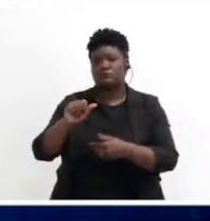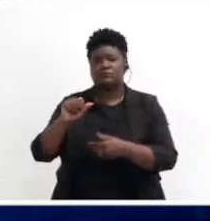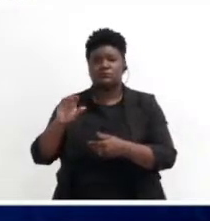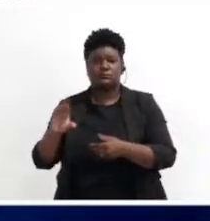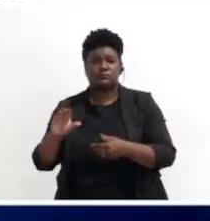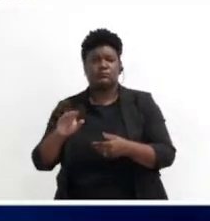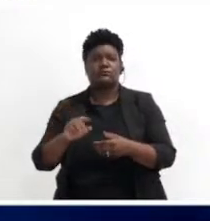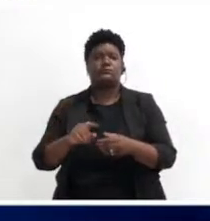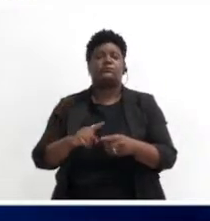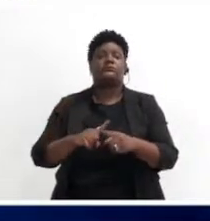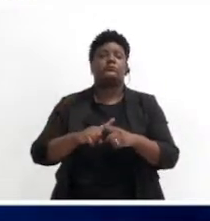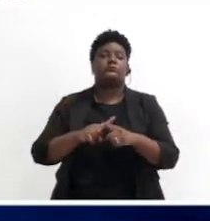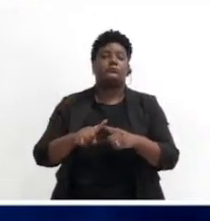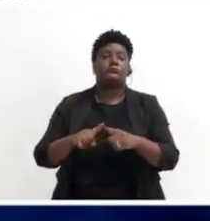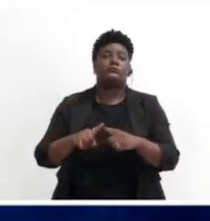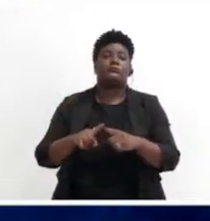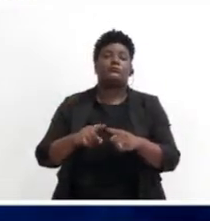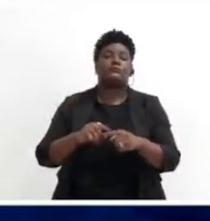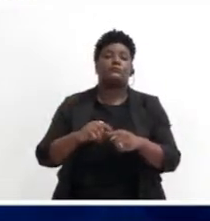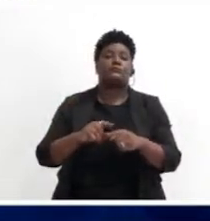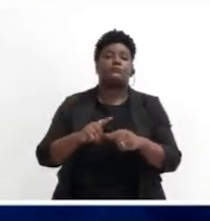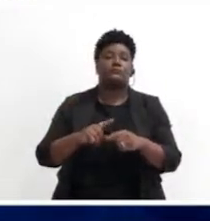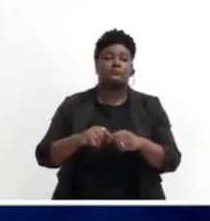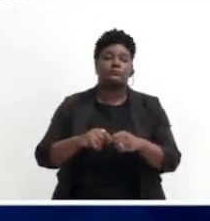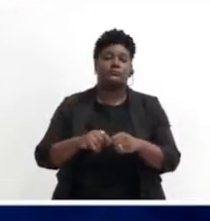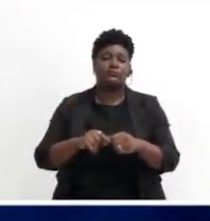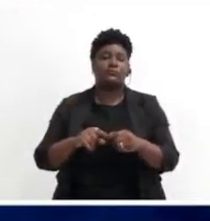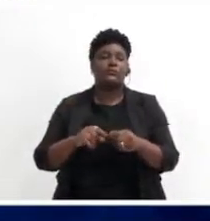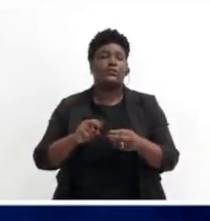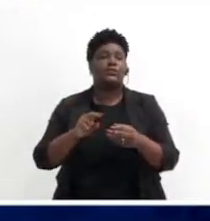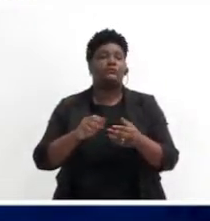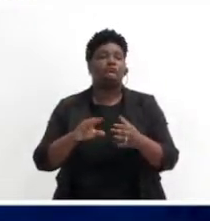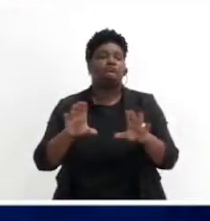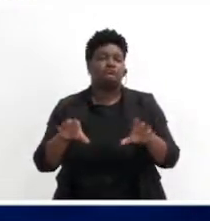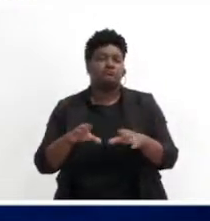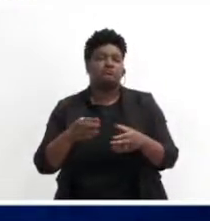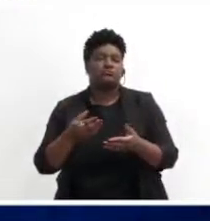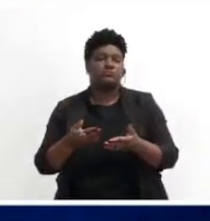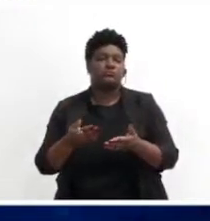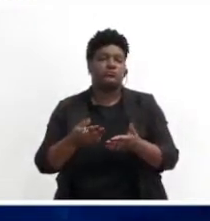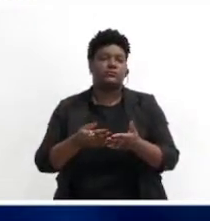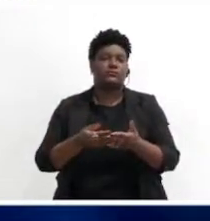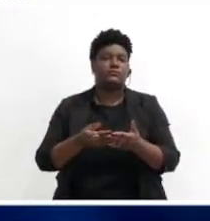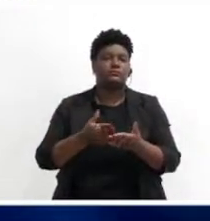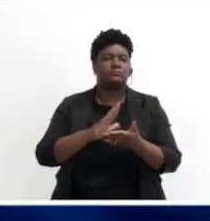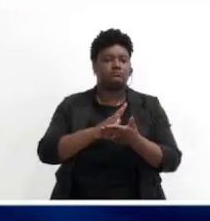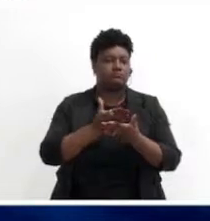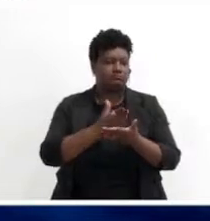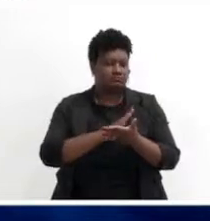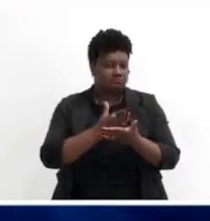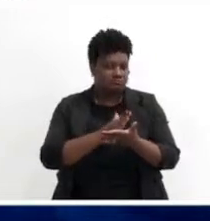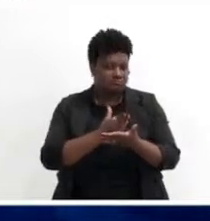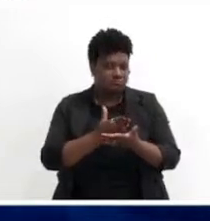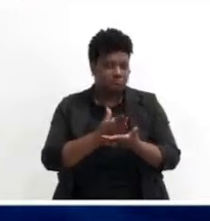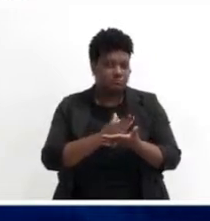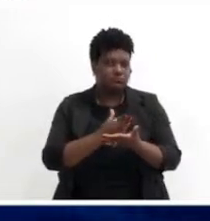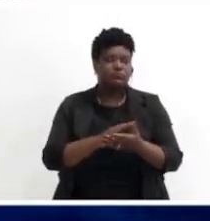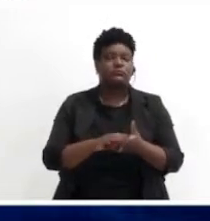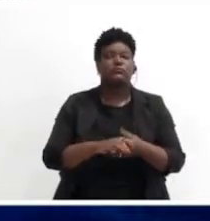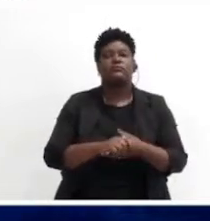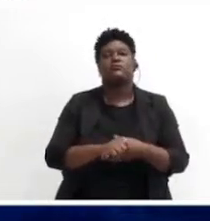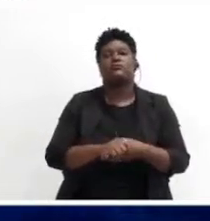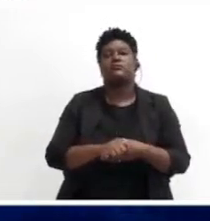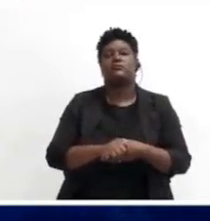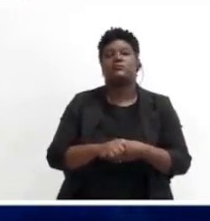a via middle kind of process. So this part of the process would be done in the fab. So you